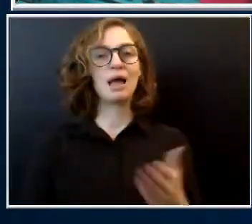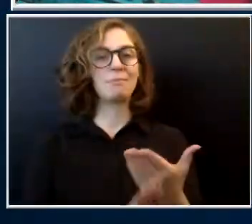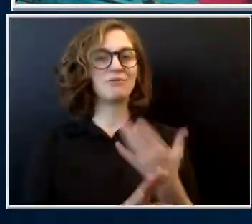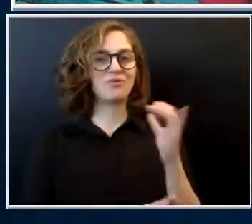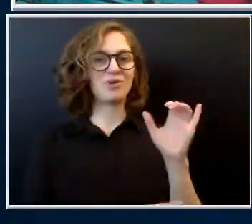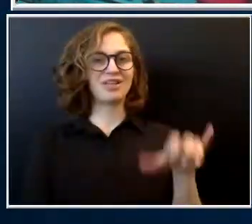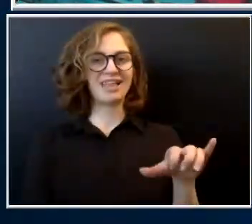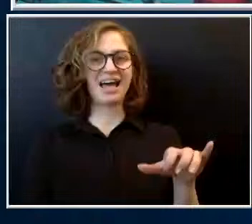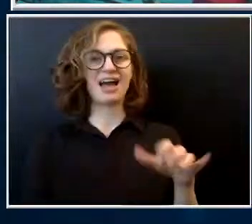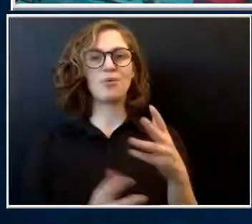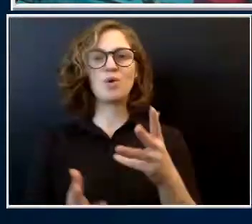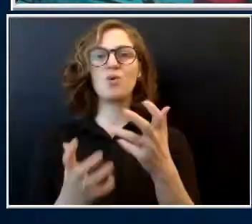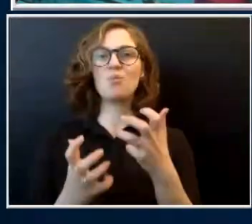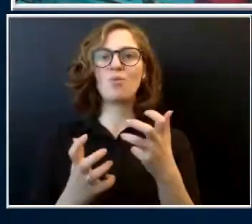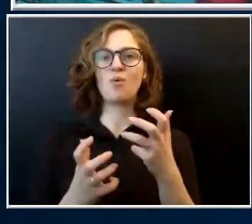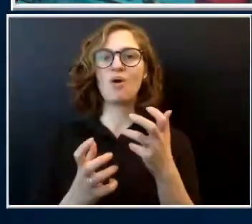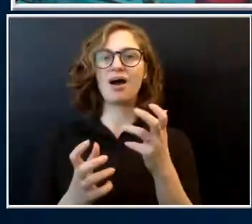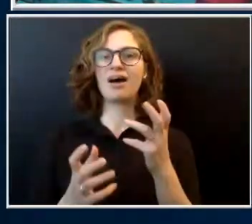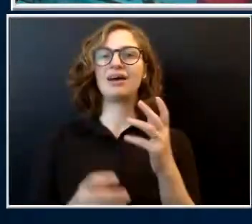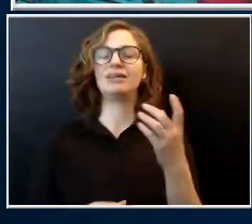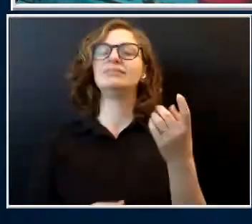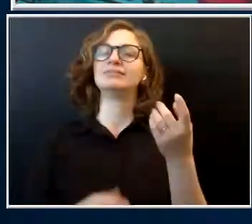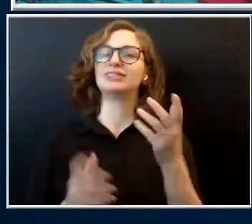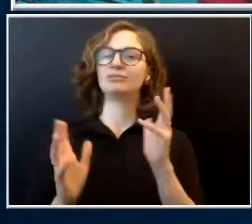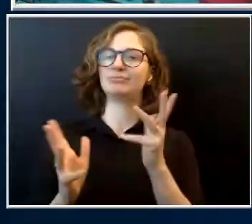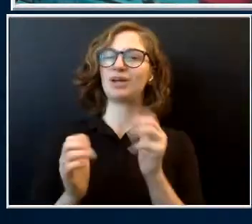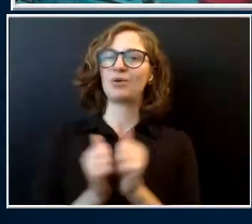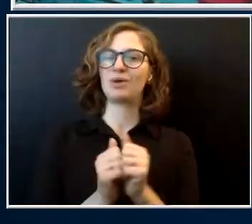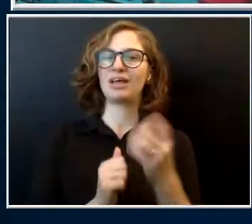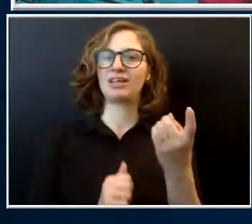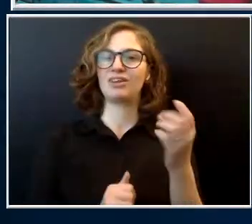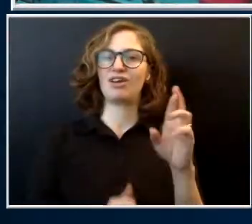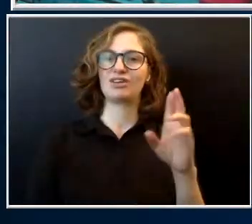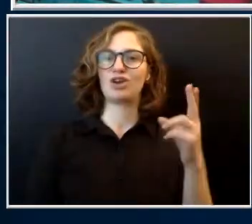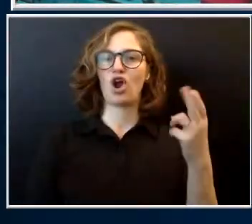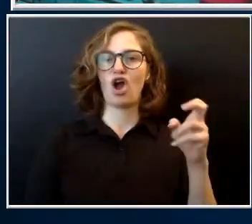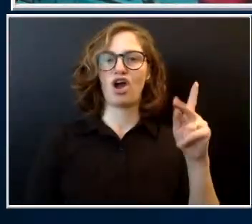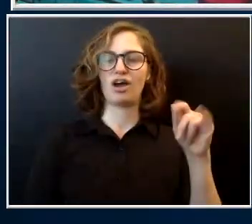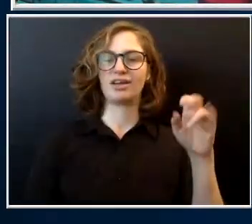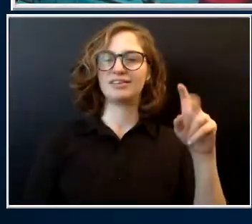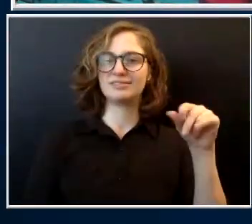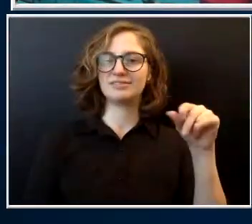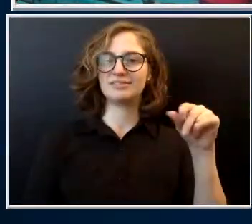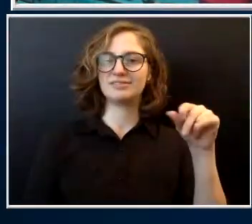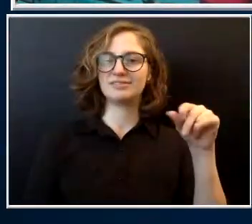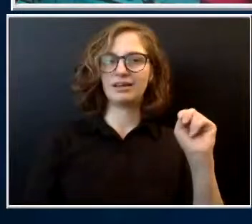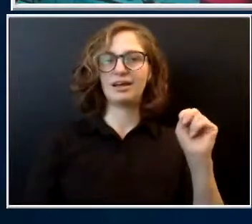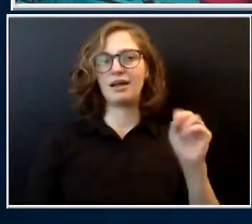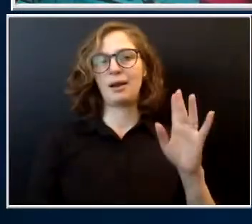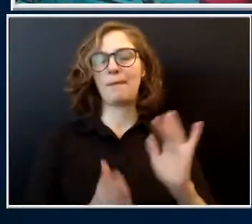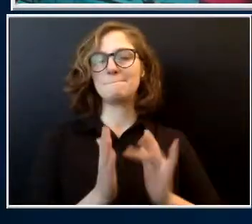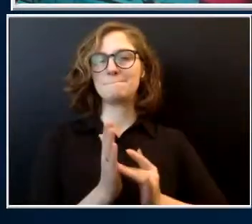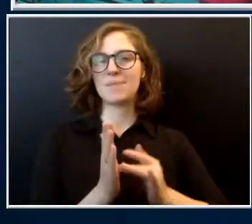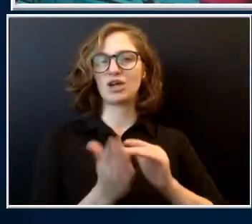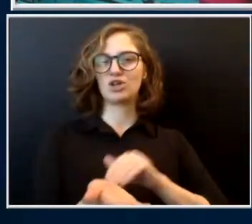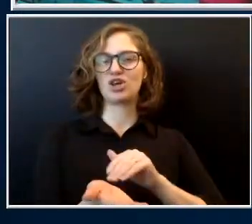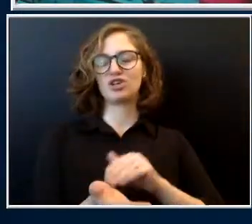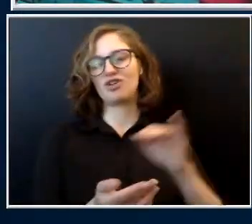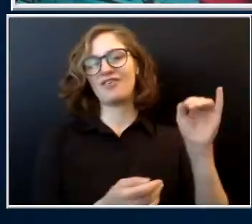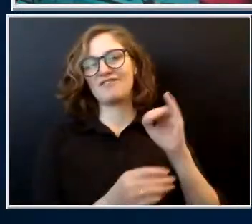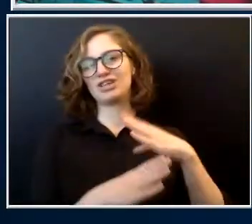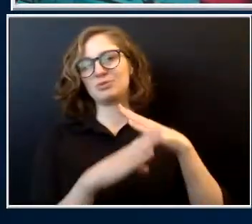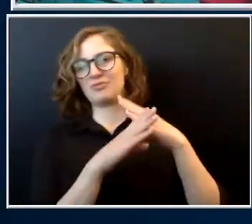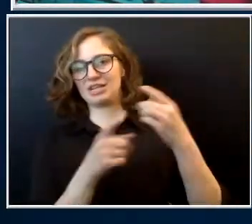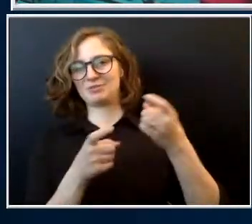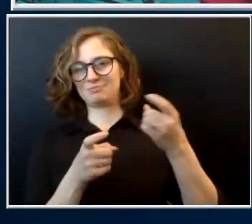want to join Dr. Dana Hawkinson, Medical Director of Infection Prevention and Control here at the health system with the COVID count. Yeah, I would like